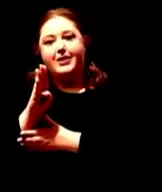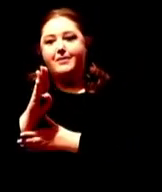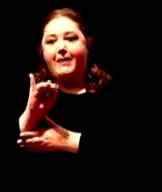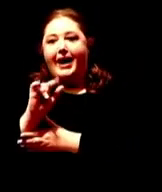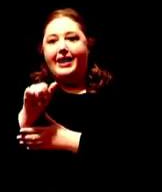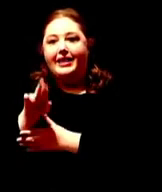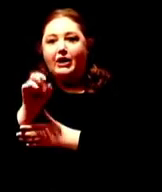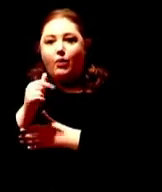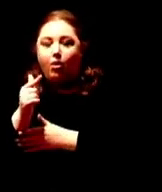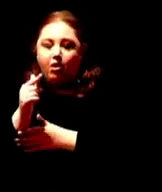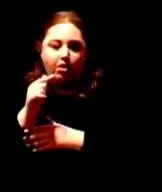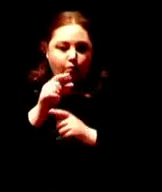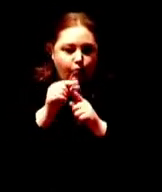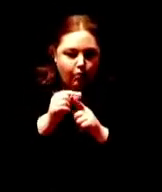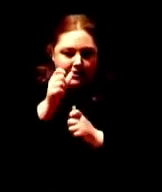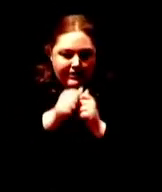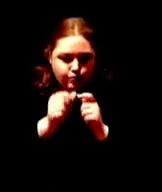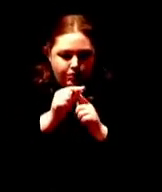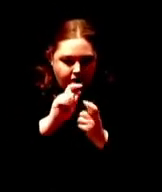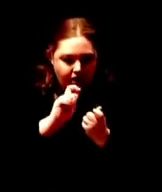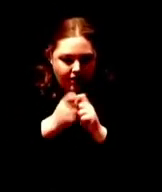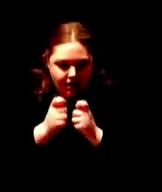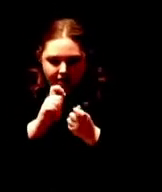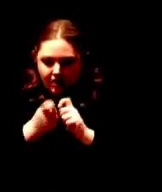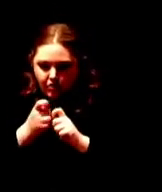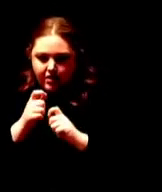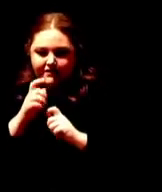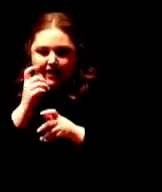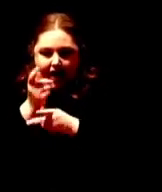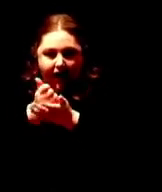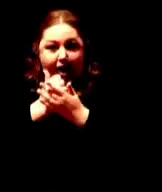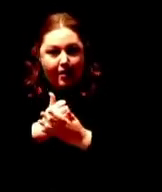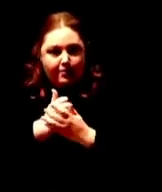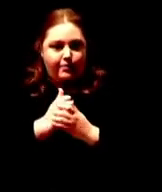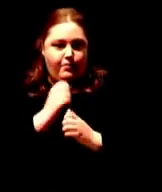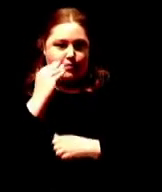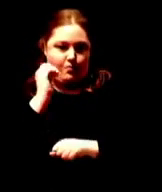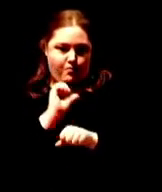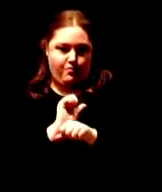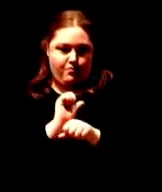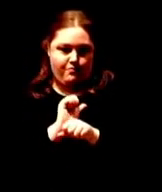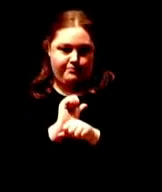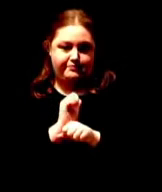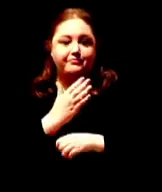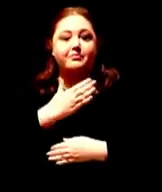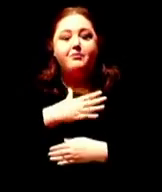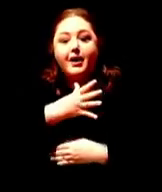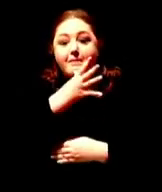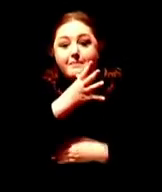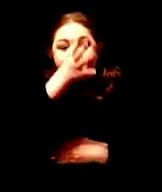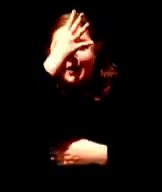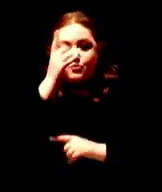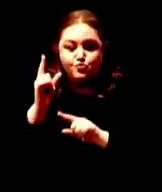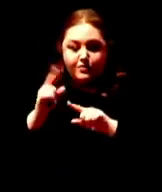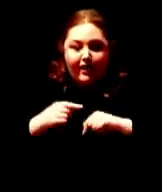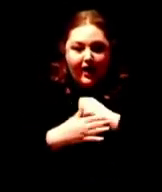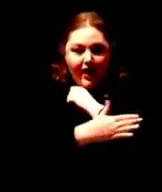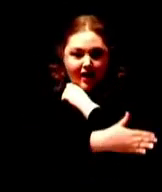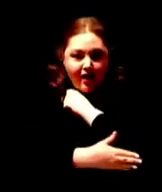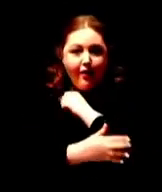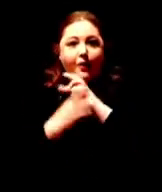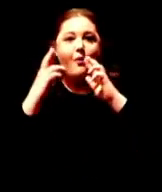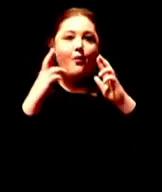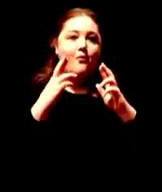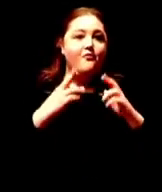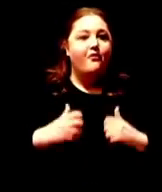me, translating word for word the assignment to help me do my homework. My parents, who came to this country in hopes for a better